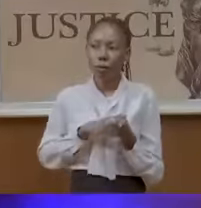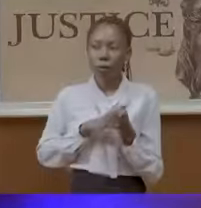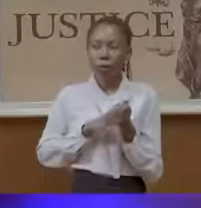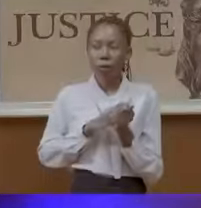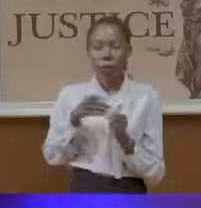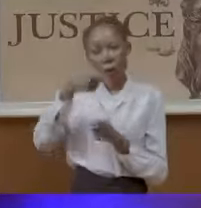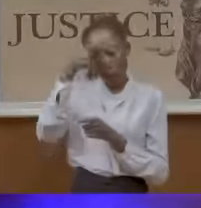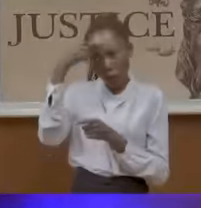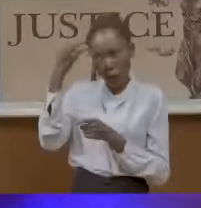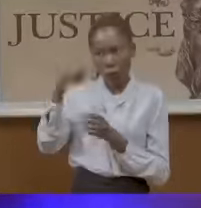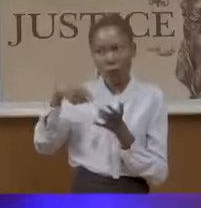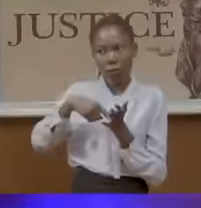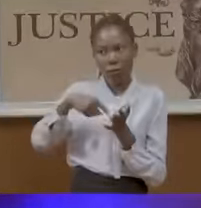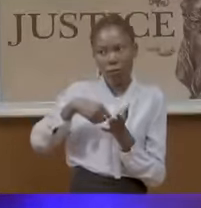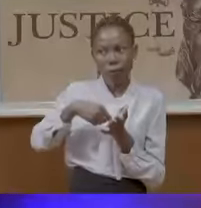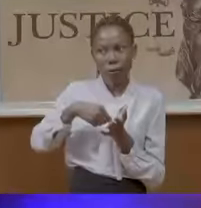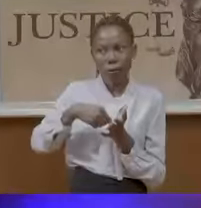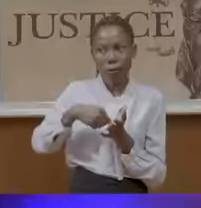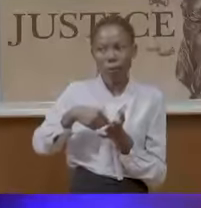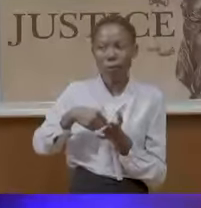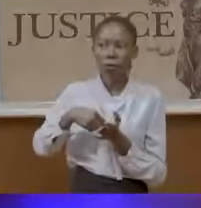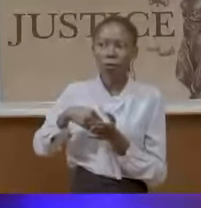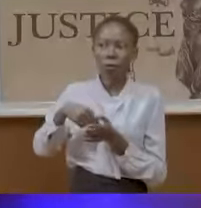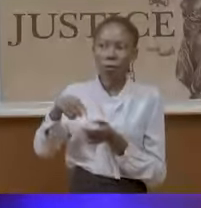Because of the loan I'm into,